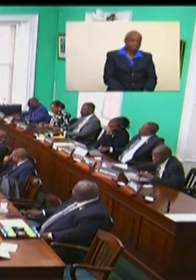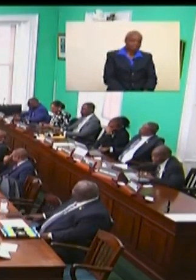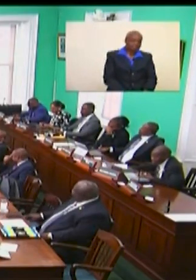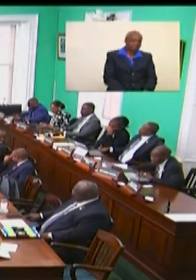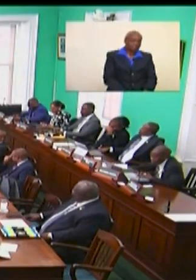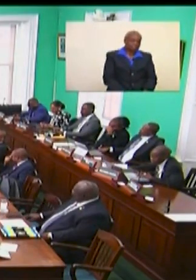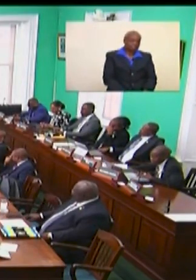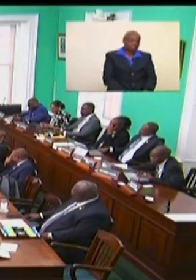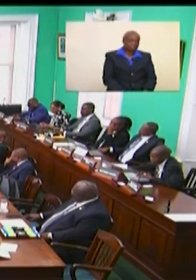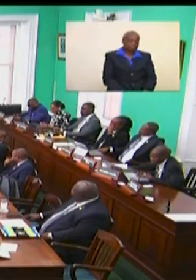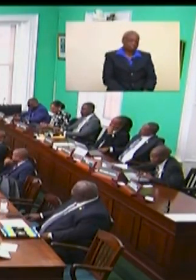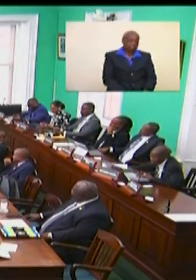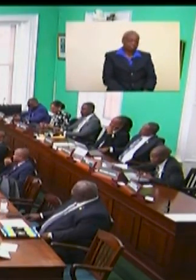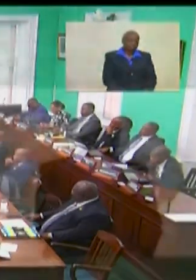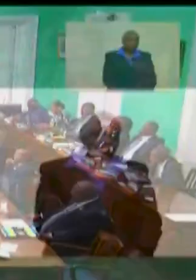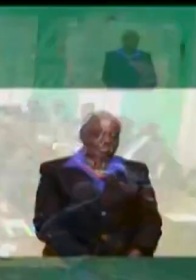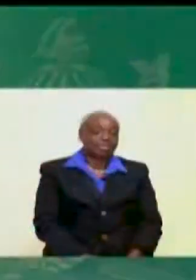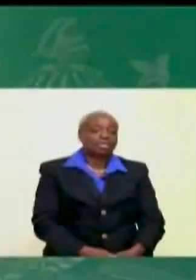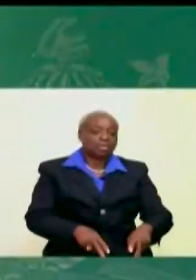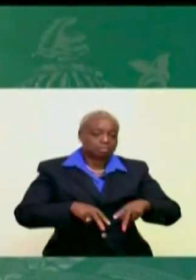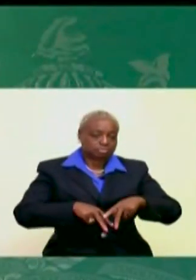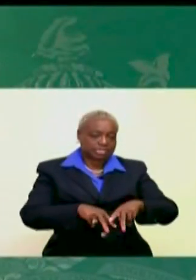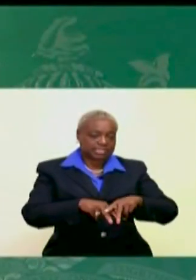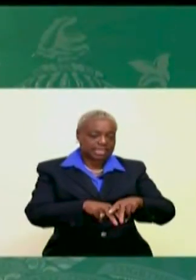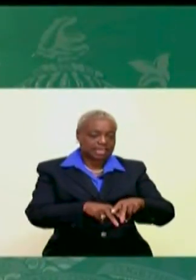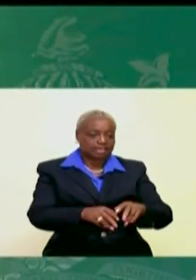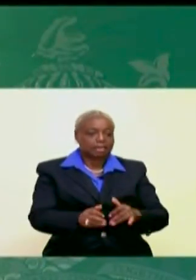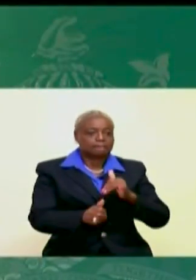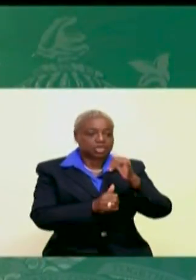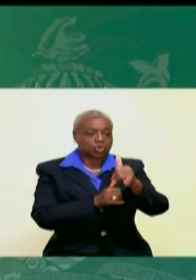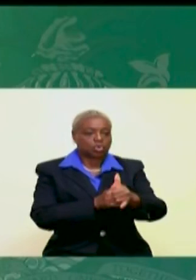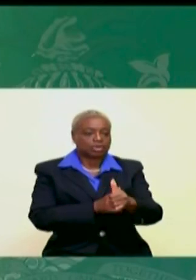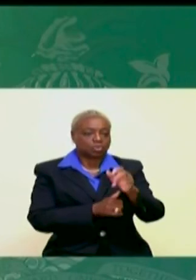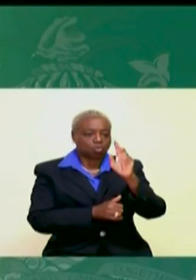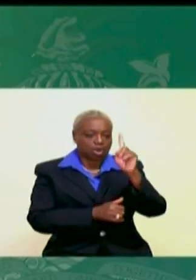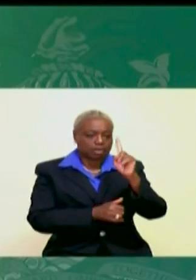The Madam Speaker, of this House will now be seated beyond the 1 p.m. hour.